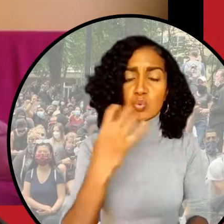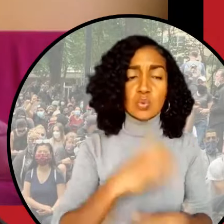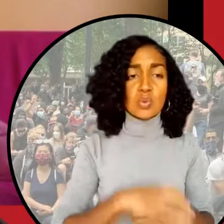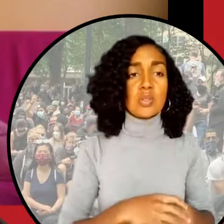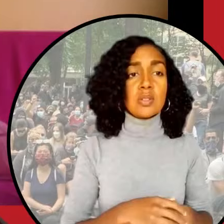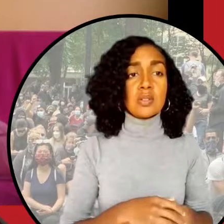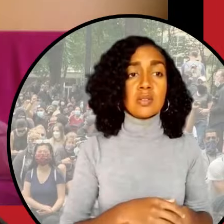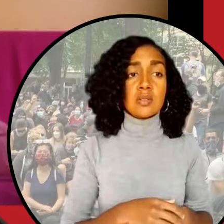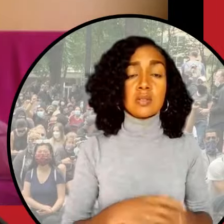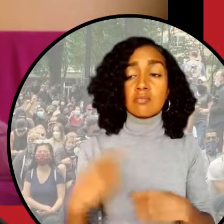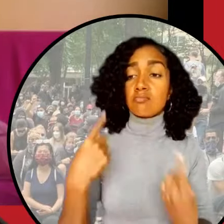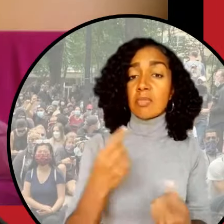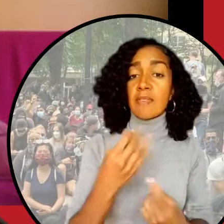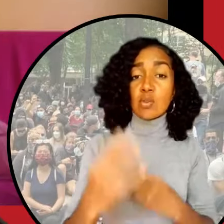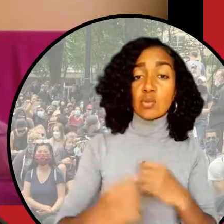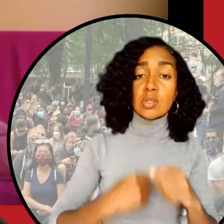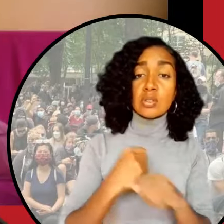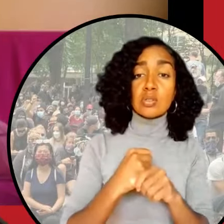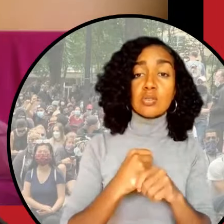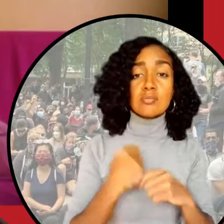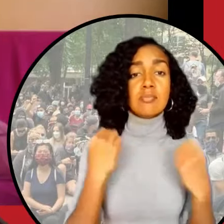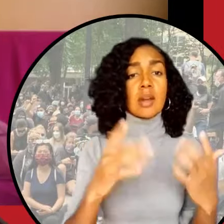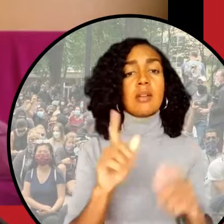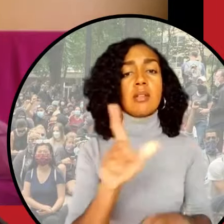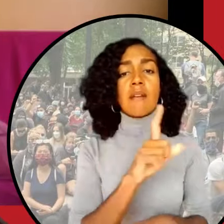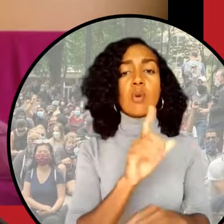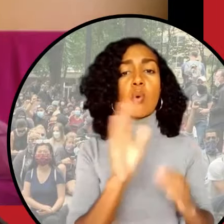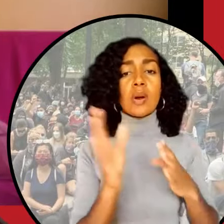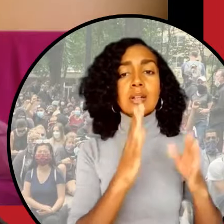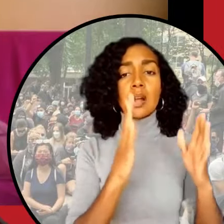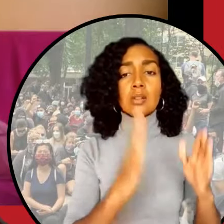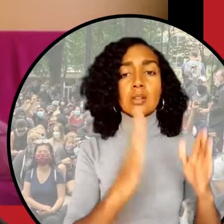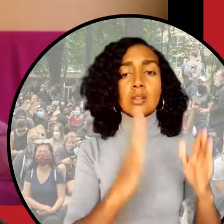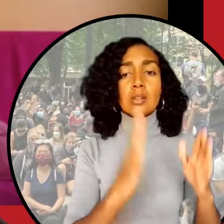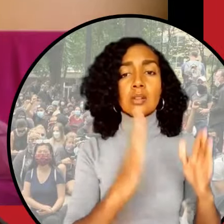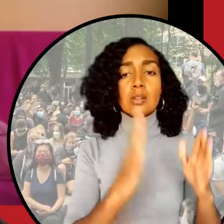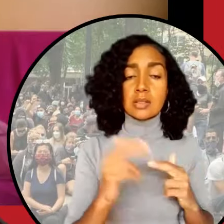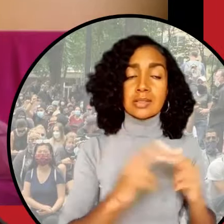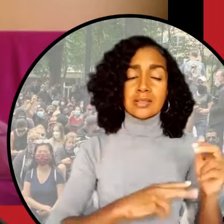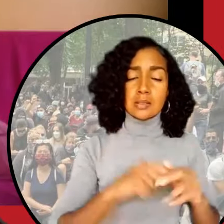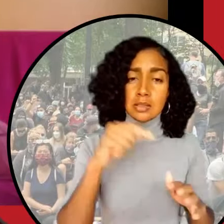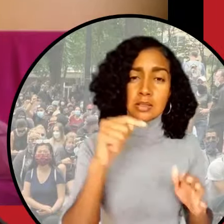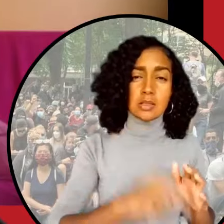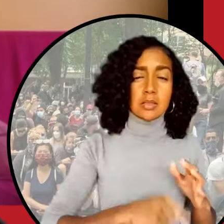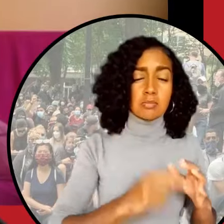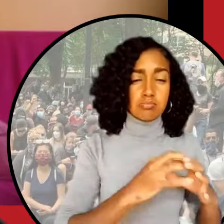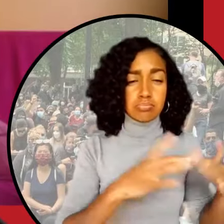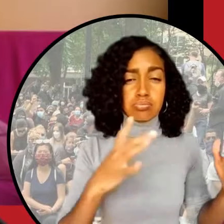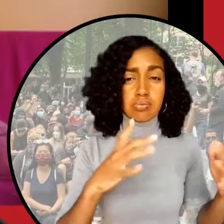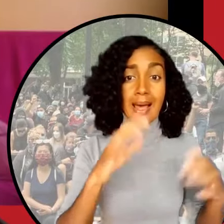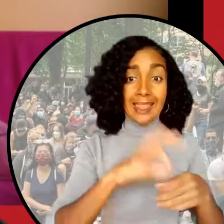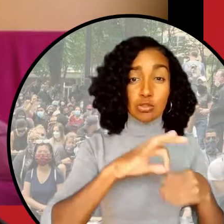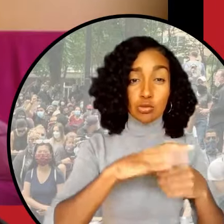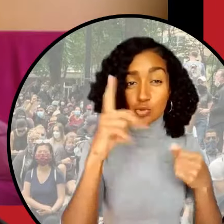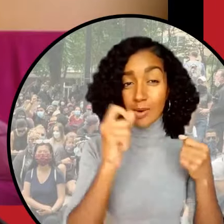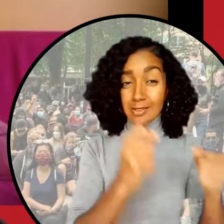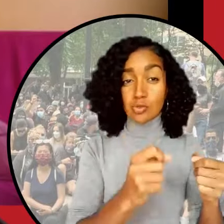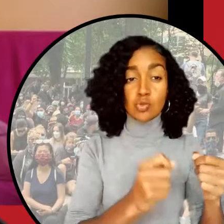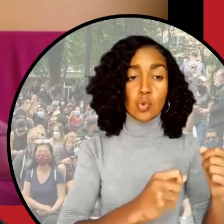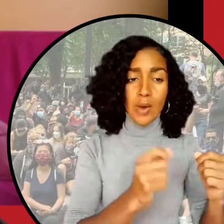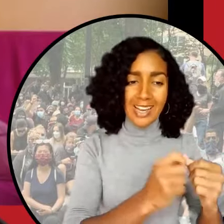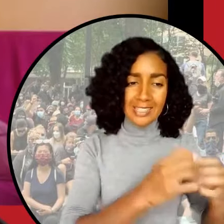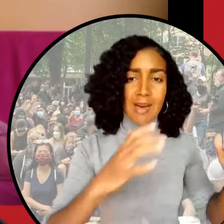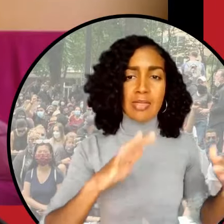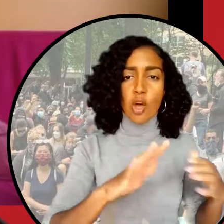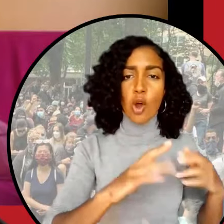left organizers built bigger, deeper electoral strategies as a way to expand their power building work